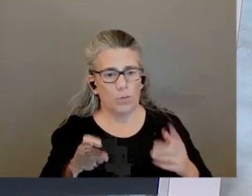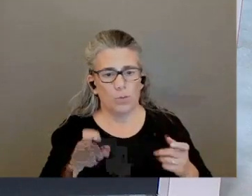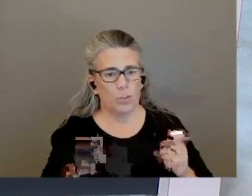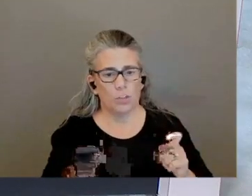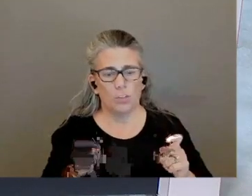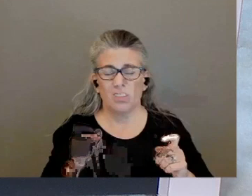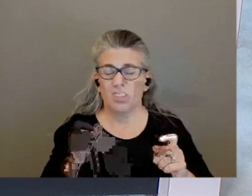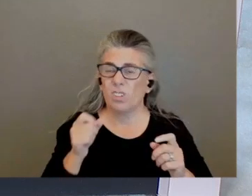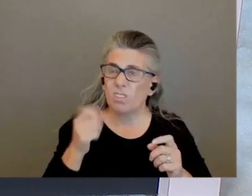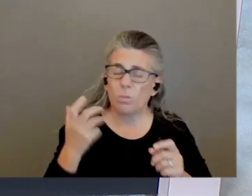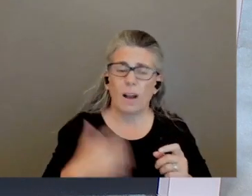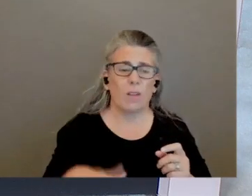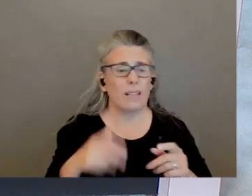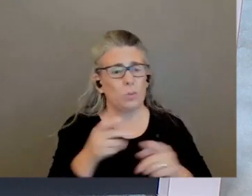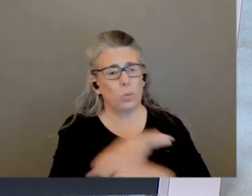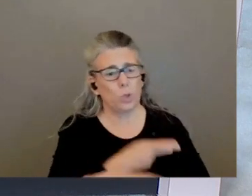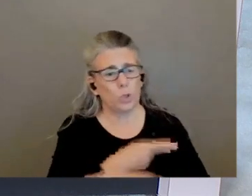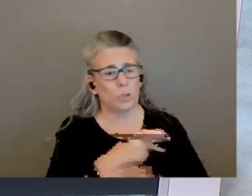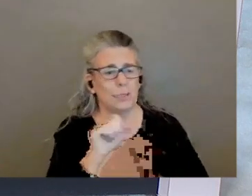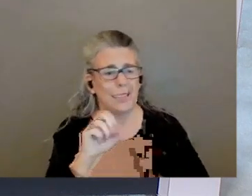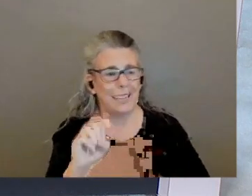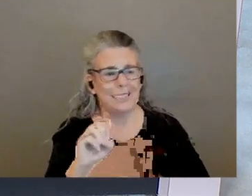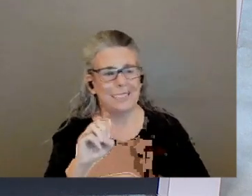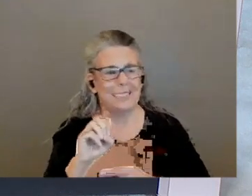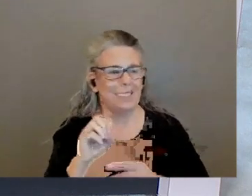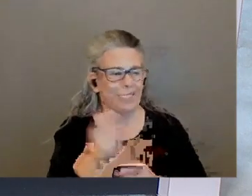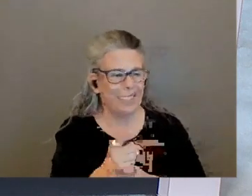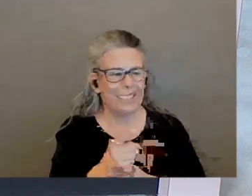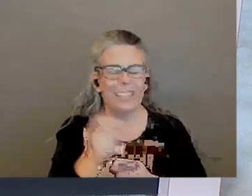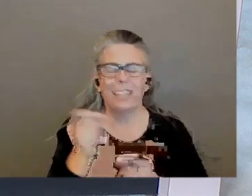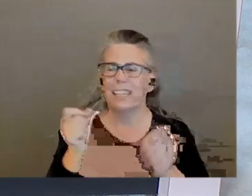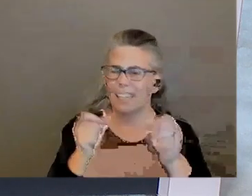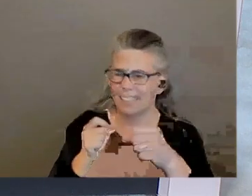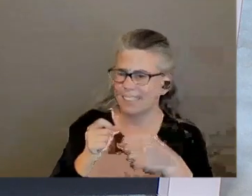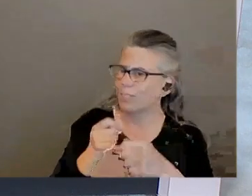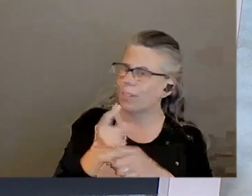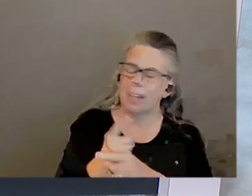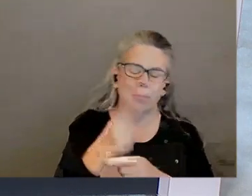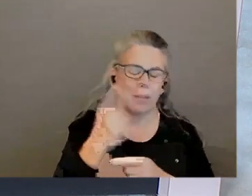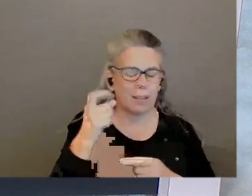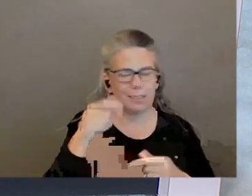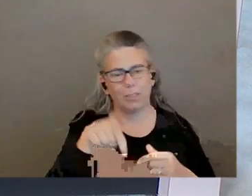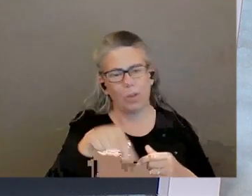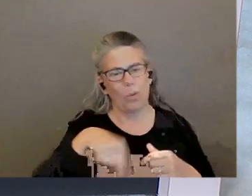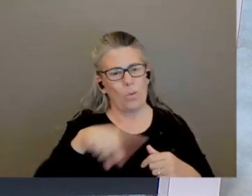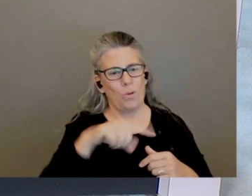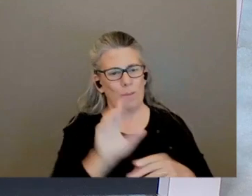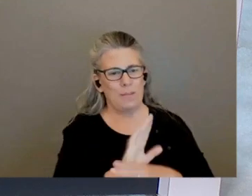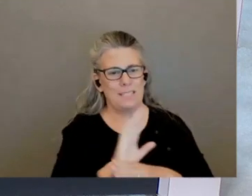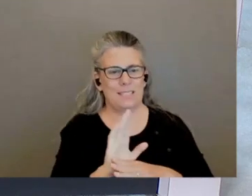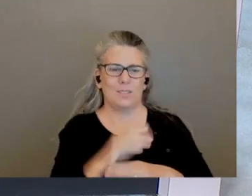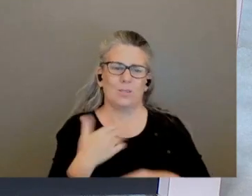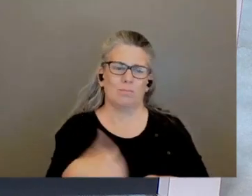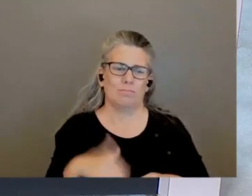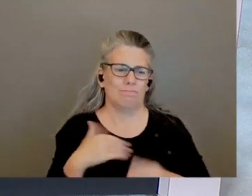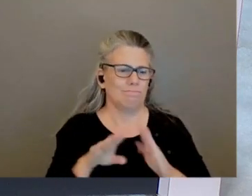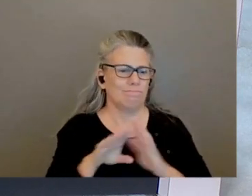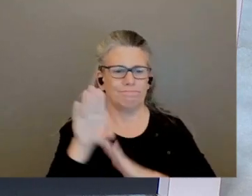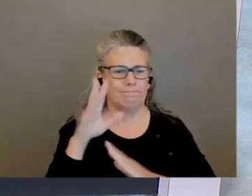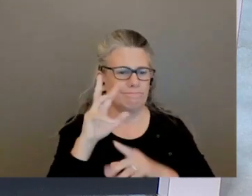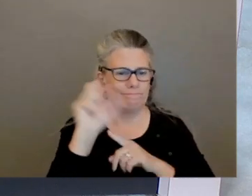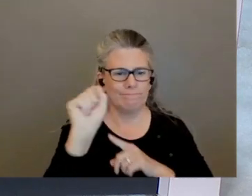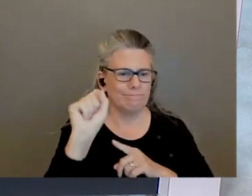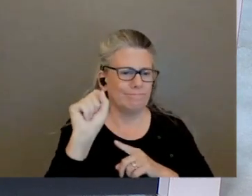Yeah. Those guys are just amazing developers. So, well, they're able to do that